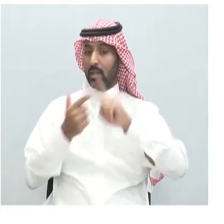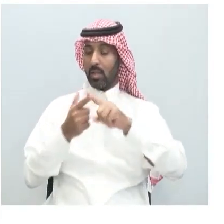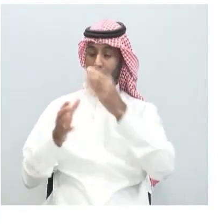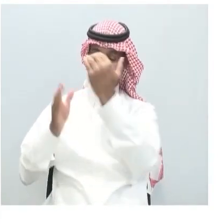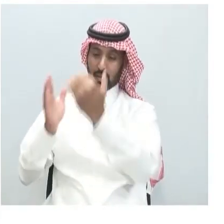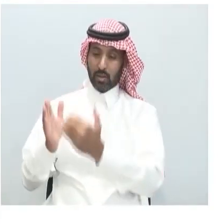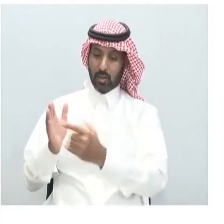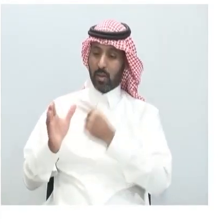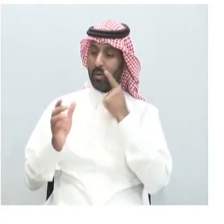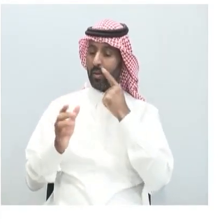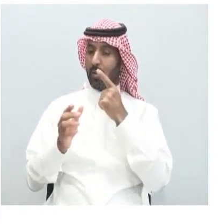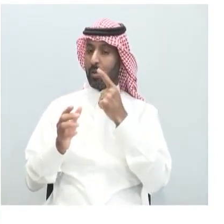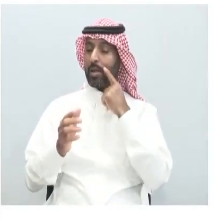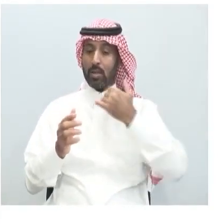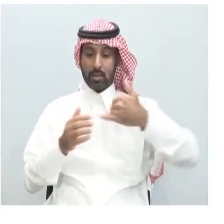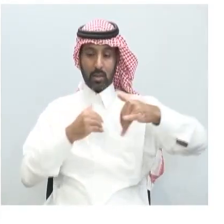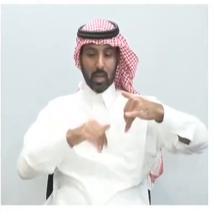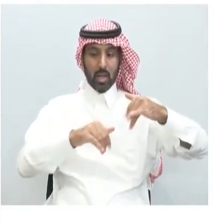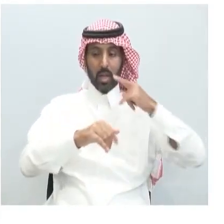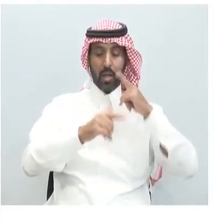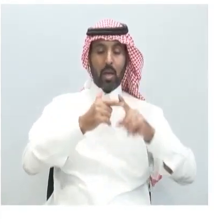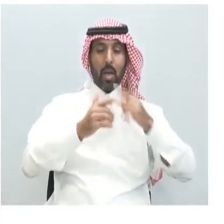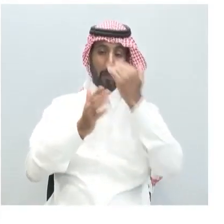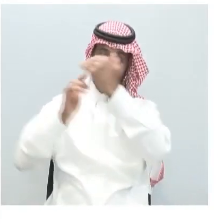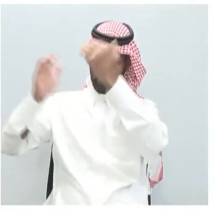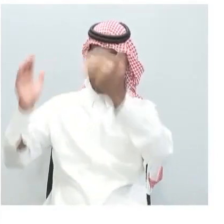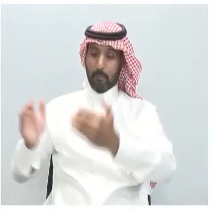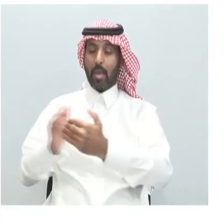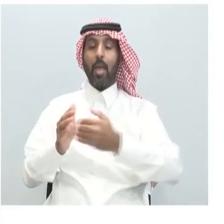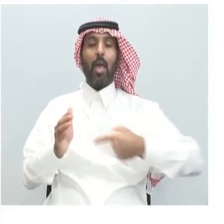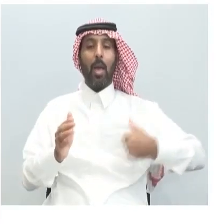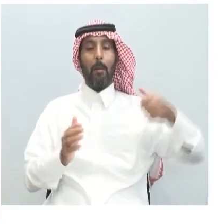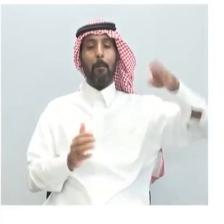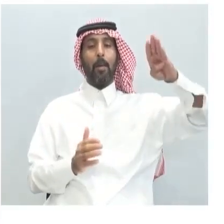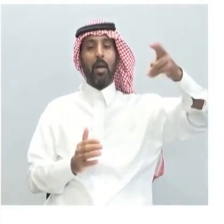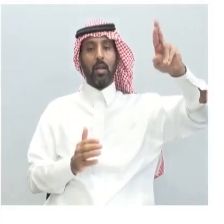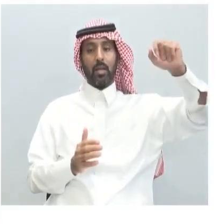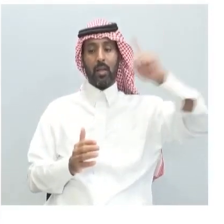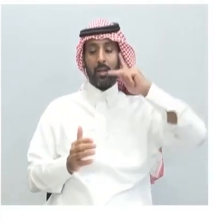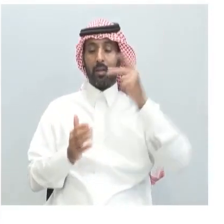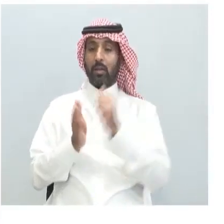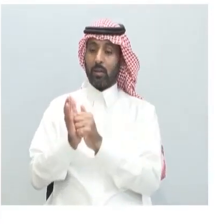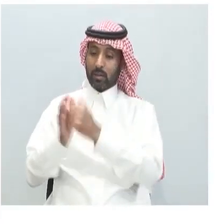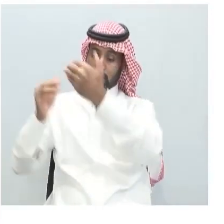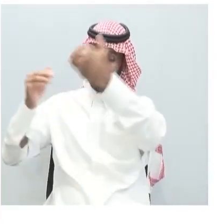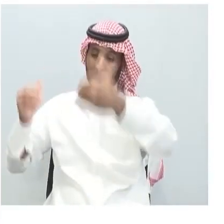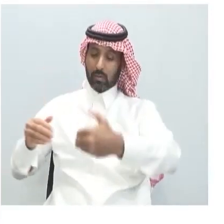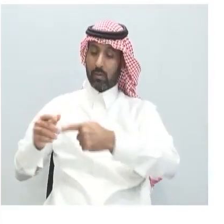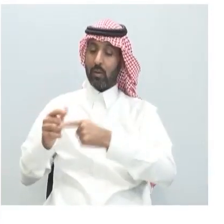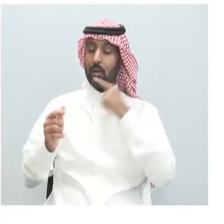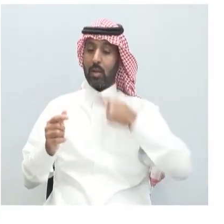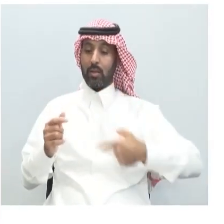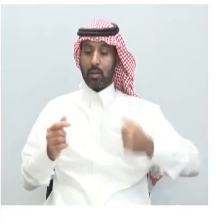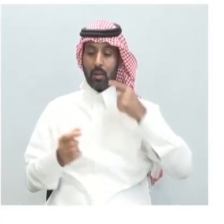a brick small building. Our new apartment is in a brick. So brick